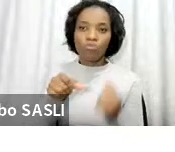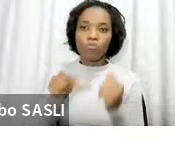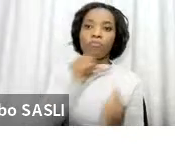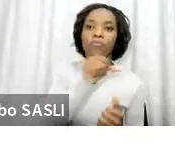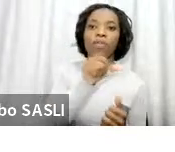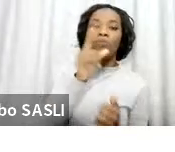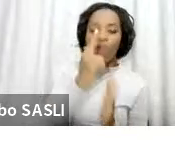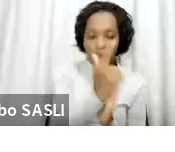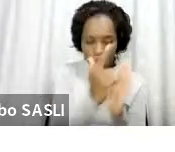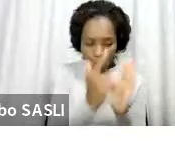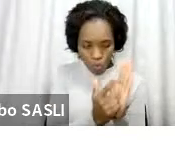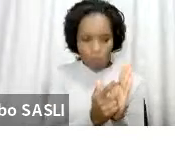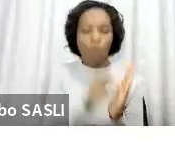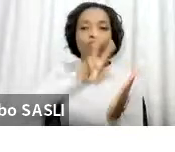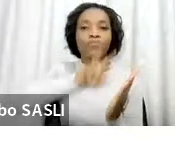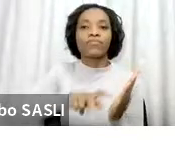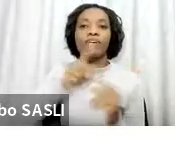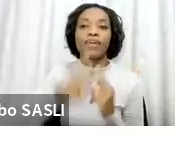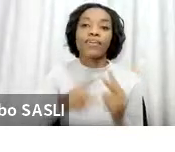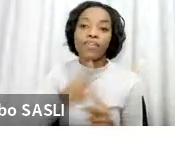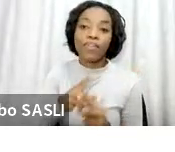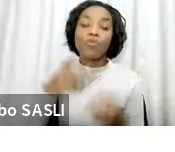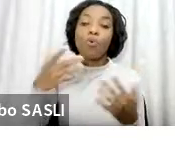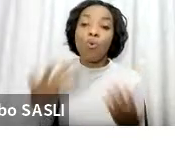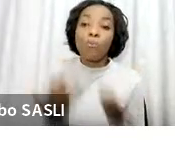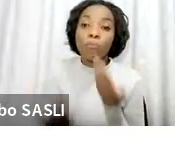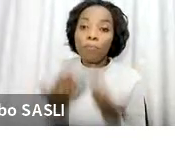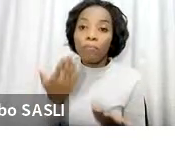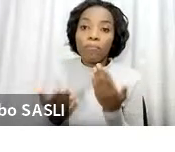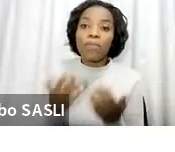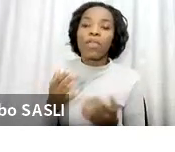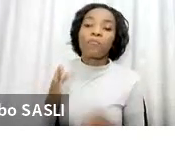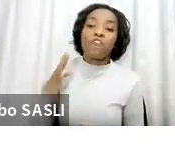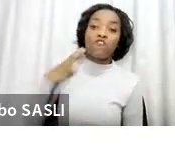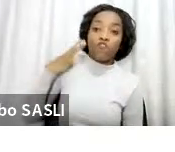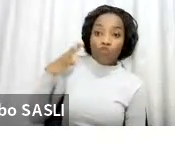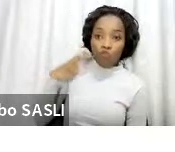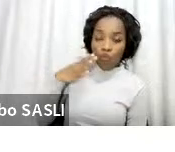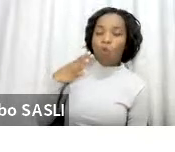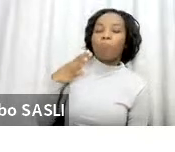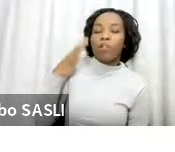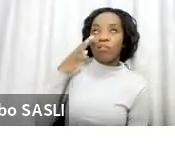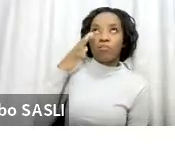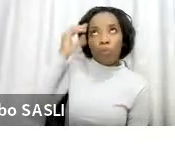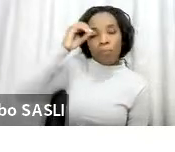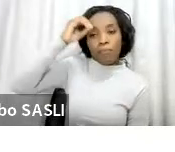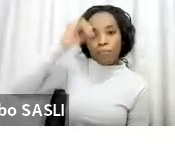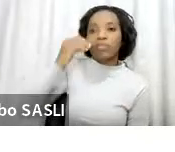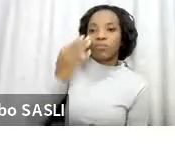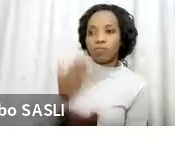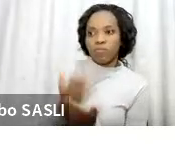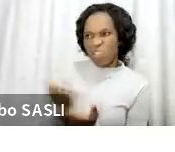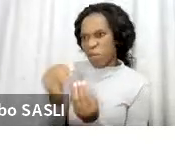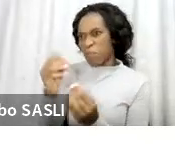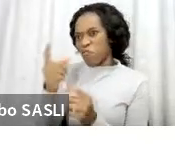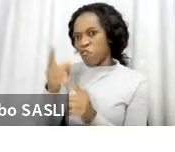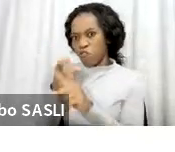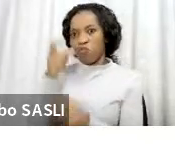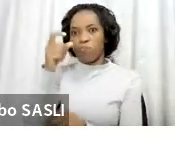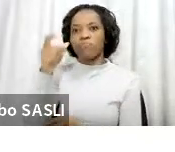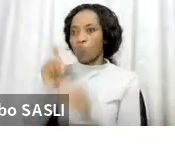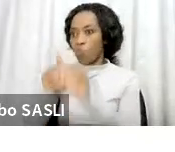relevant legislation or seek a formal opinion from a suitably qualified individual. Thank you very